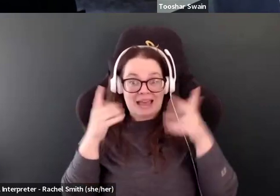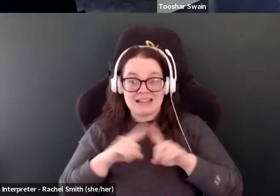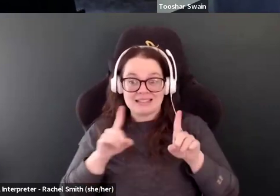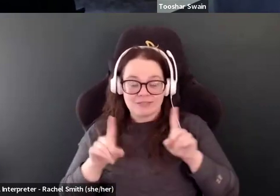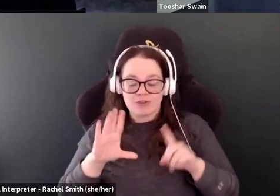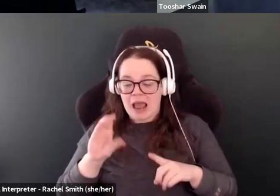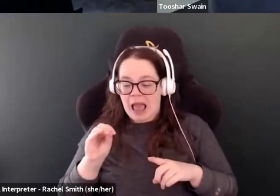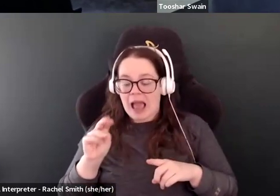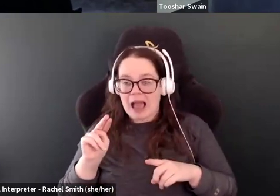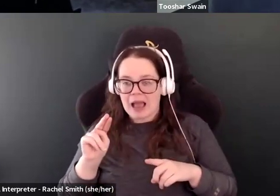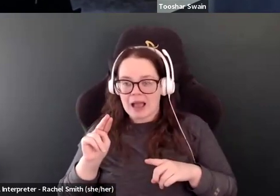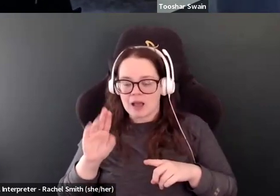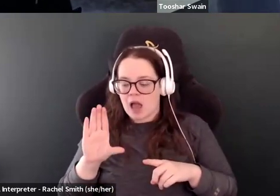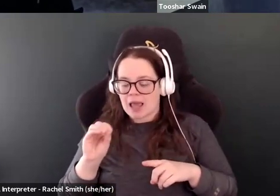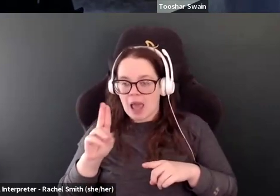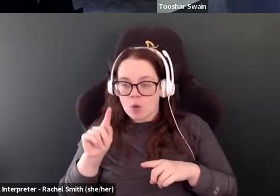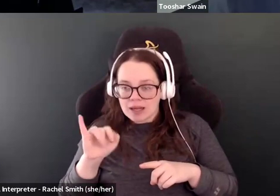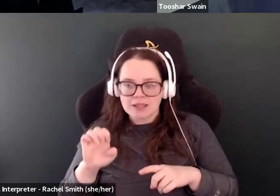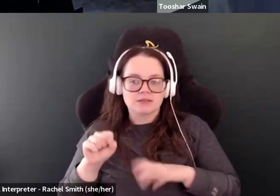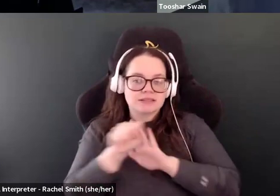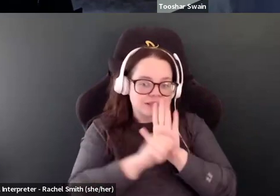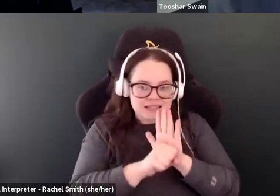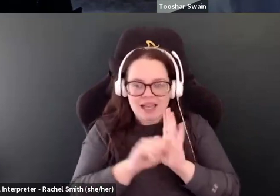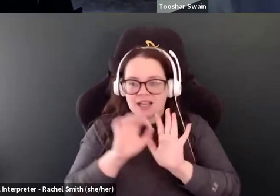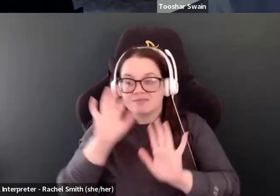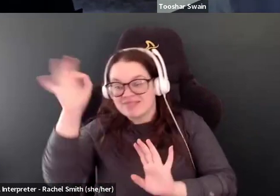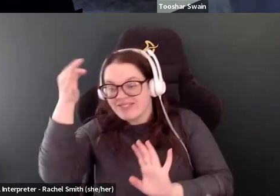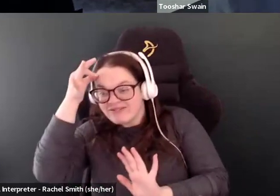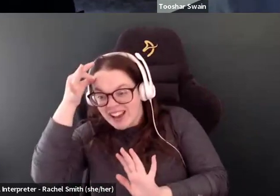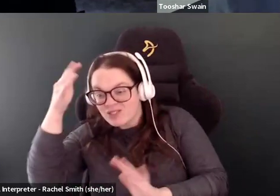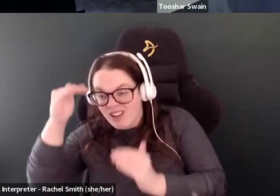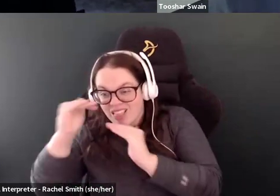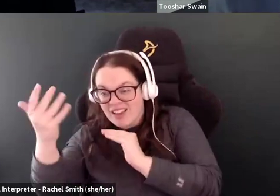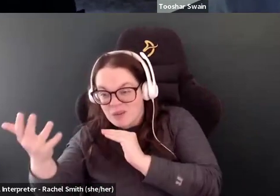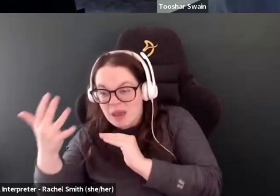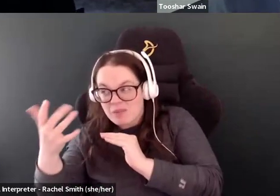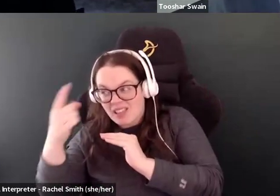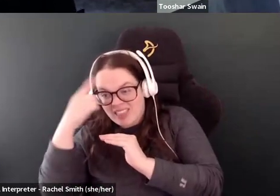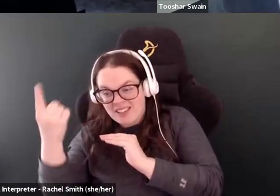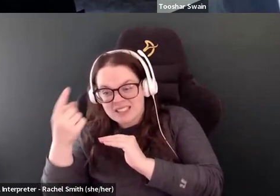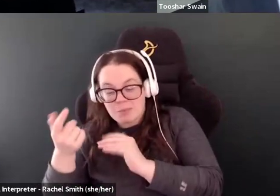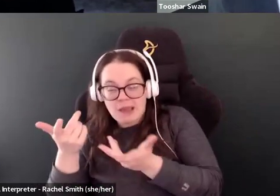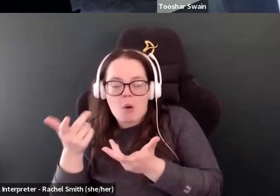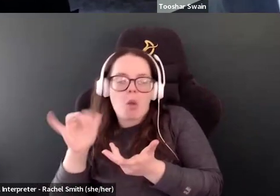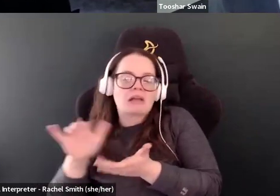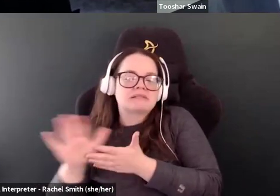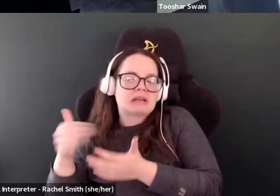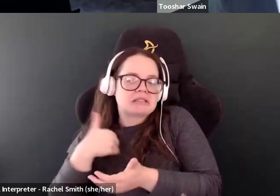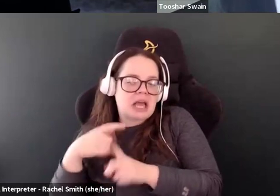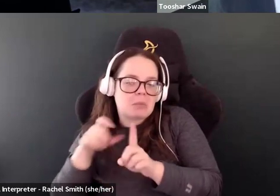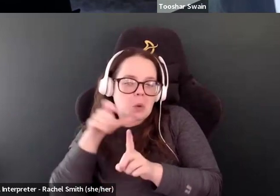counties and states and at a federal level maybe seen as something that can go, that it's a nice to have. And I think